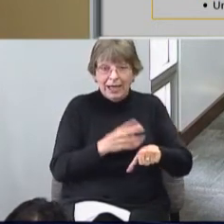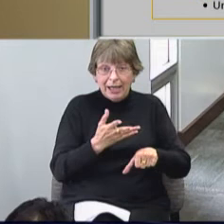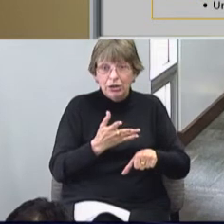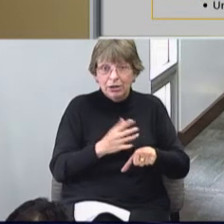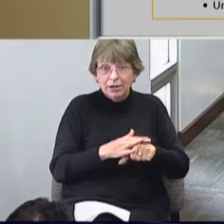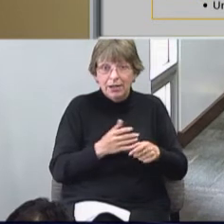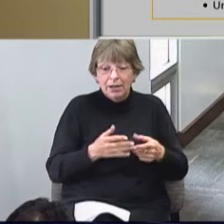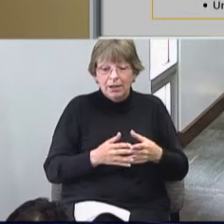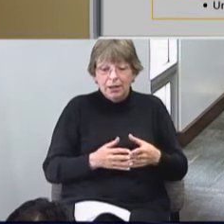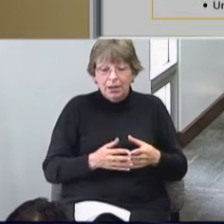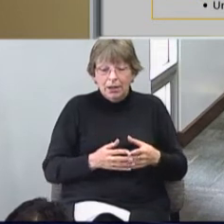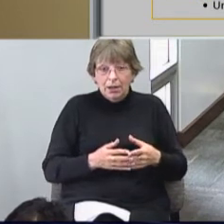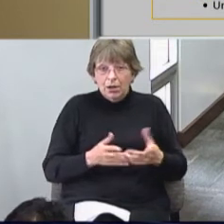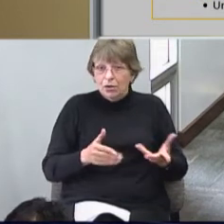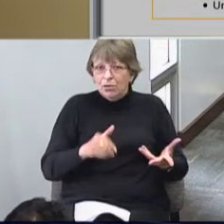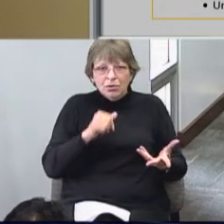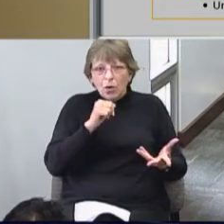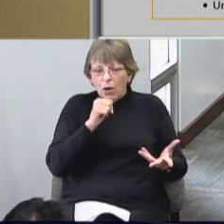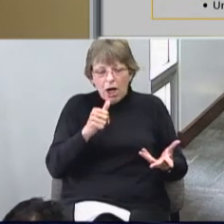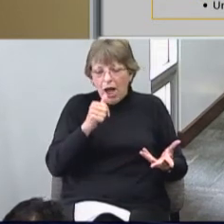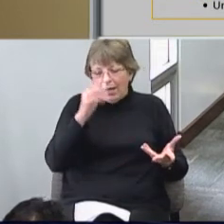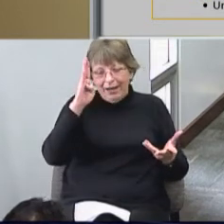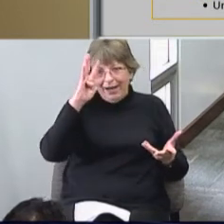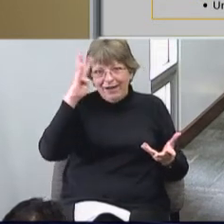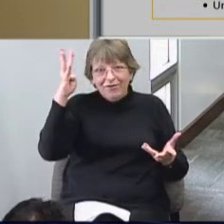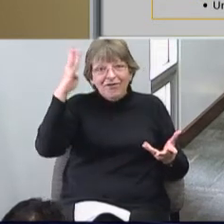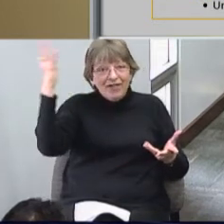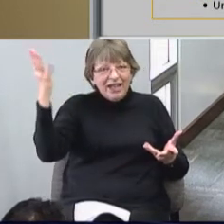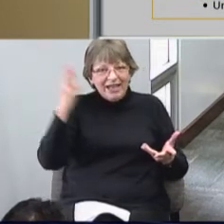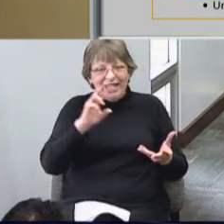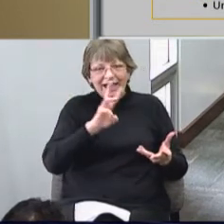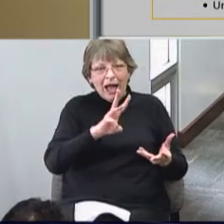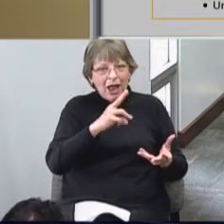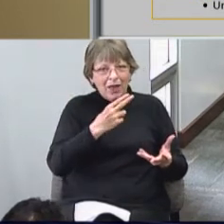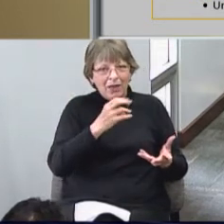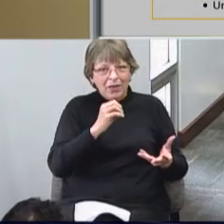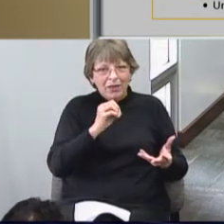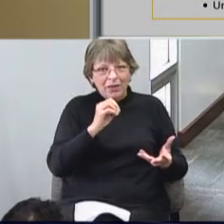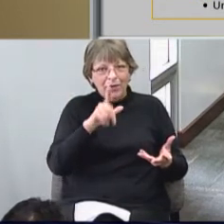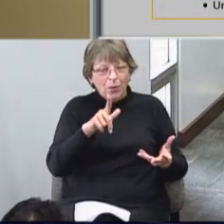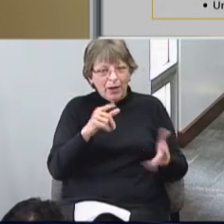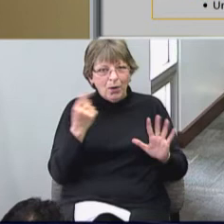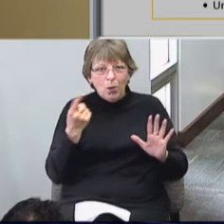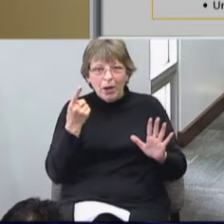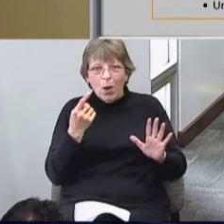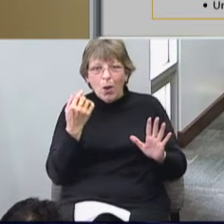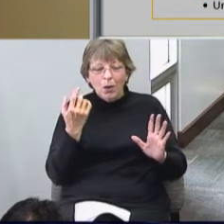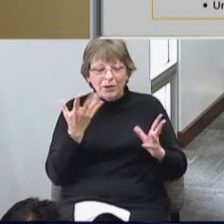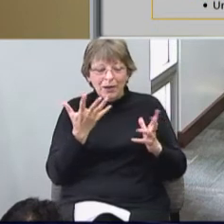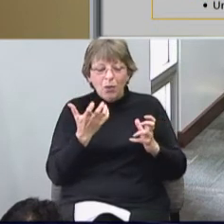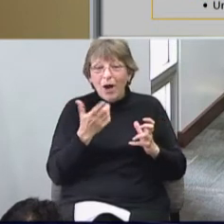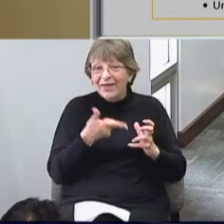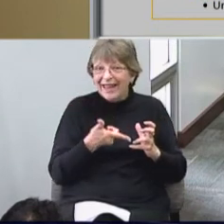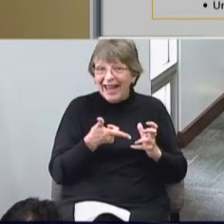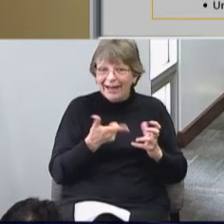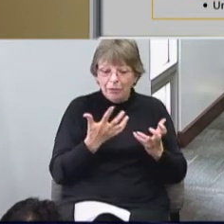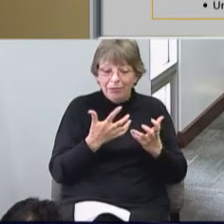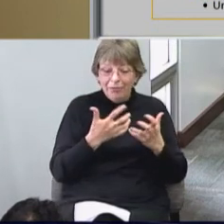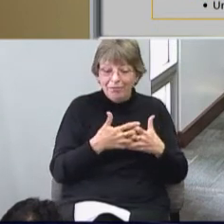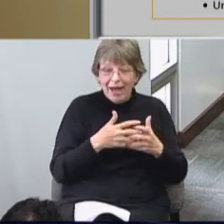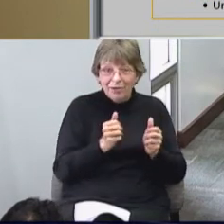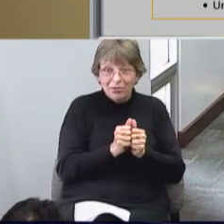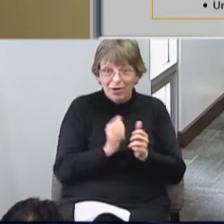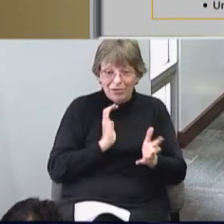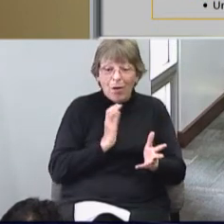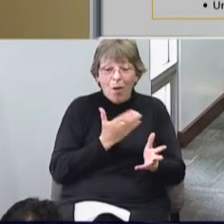we won't be inventing the wheel, we'll just be trying to make the wheel fit for our organization. But right now, Frank and I still have some